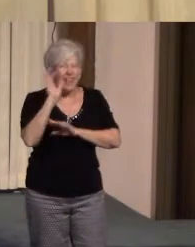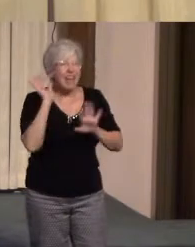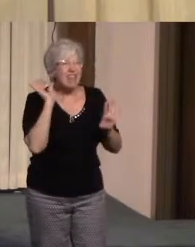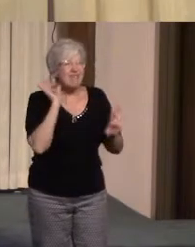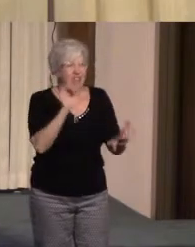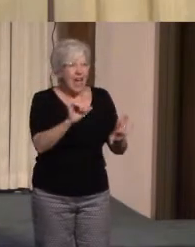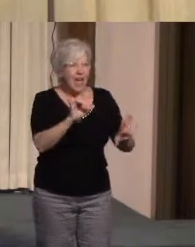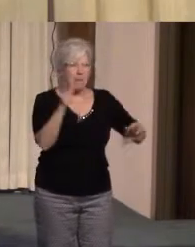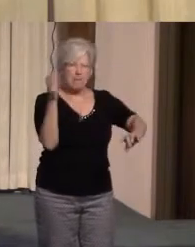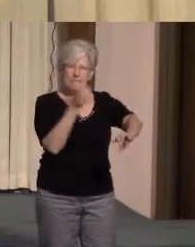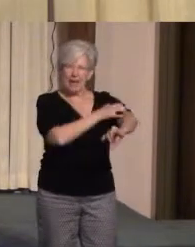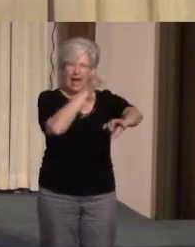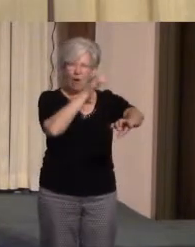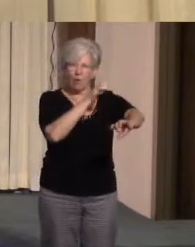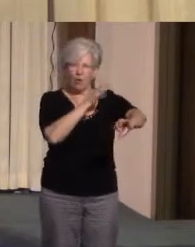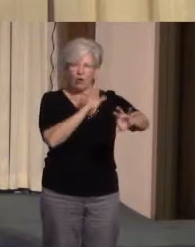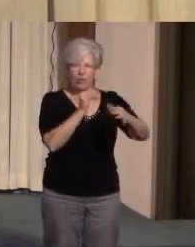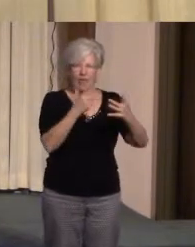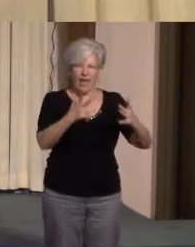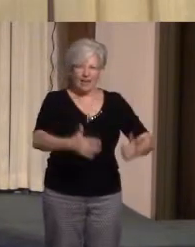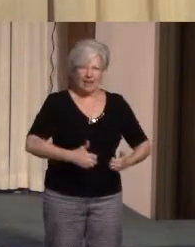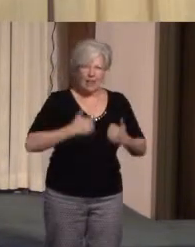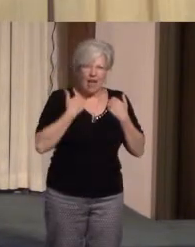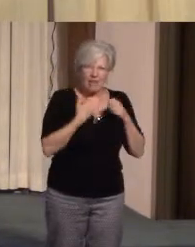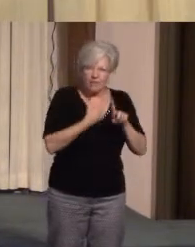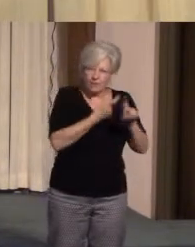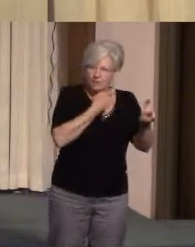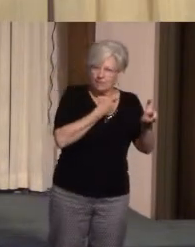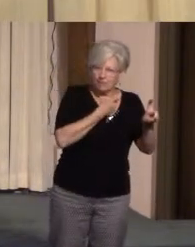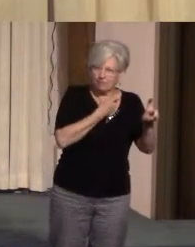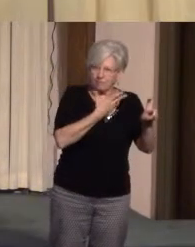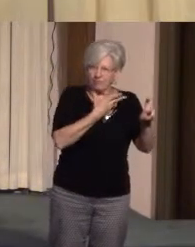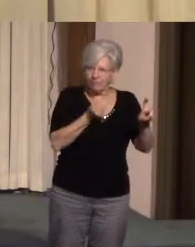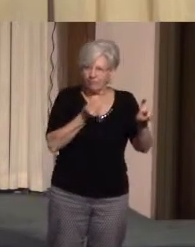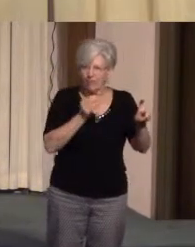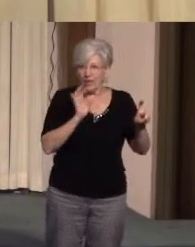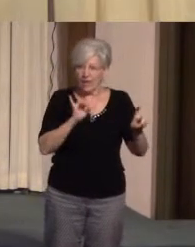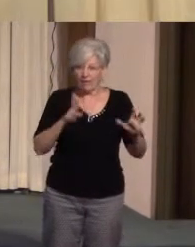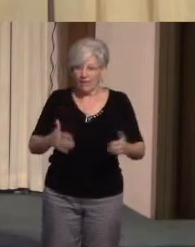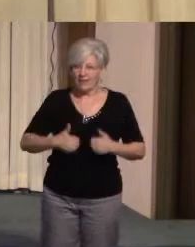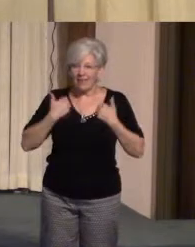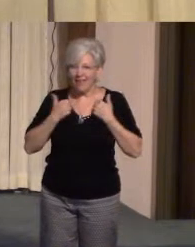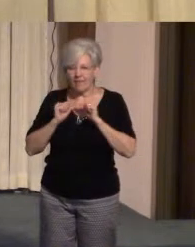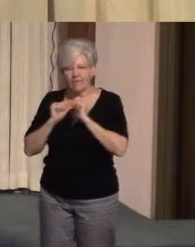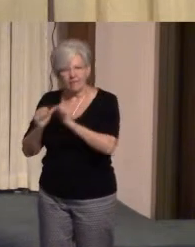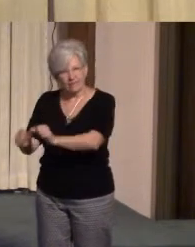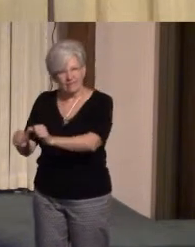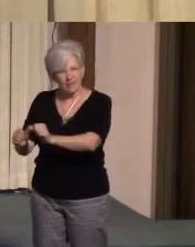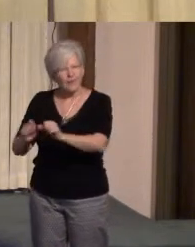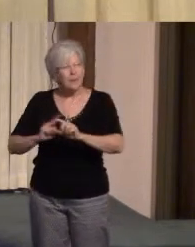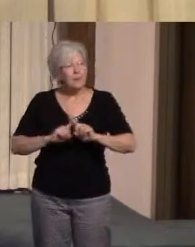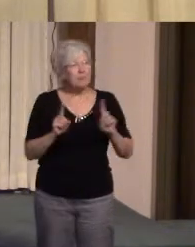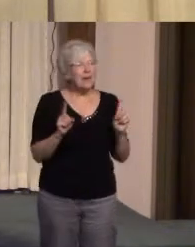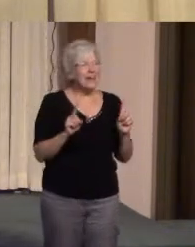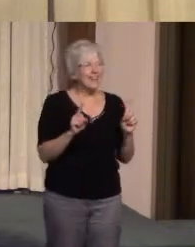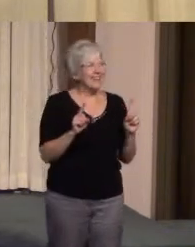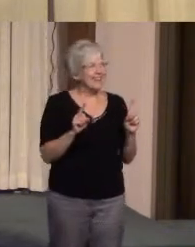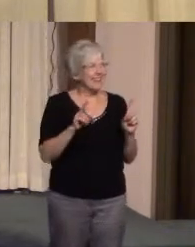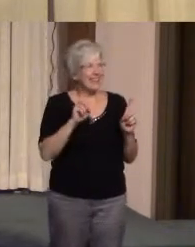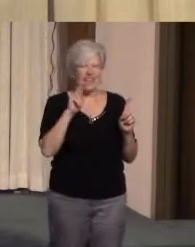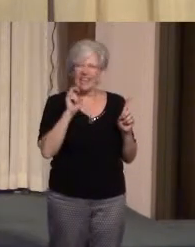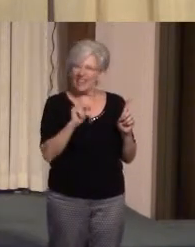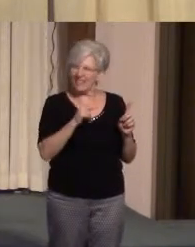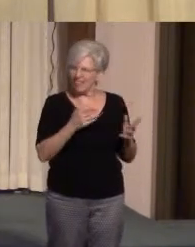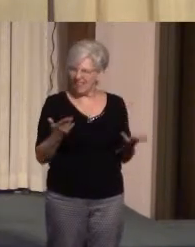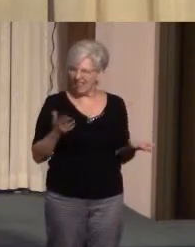power that life stems from and that life sustains, right? But even things